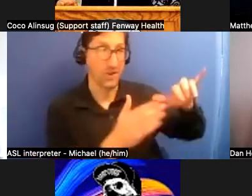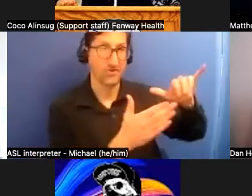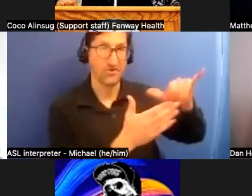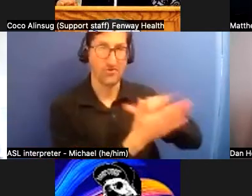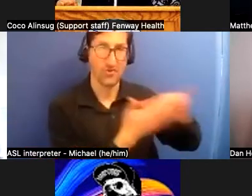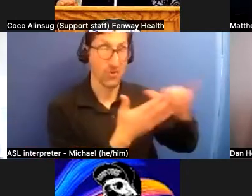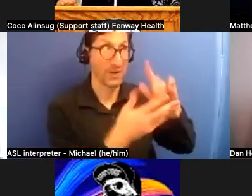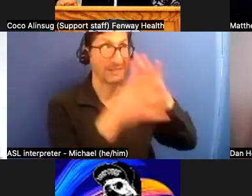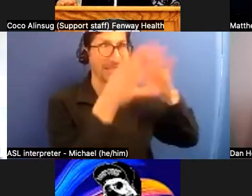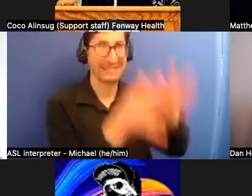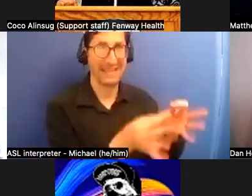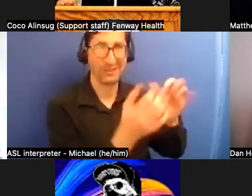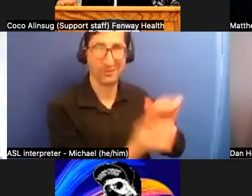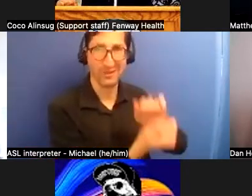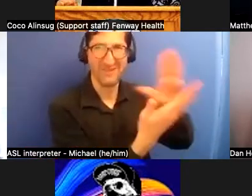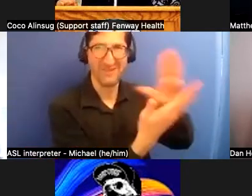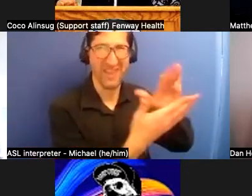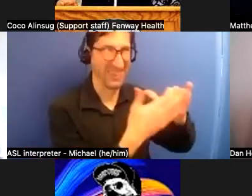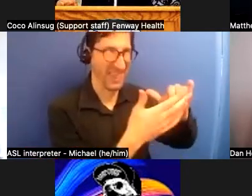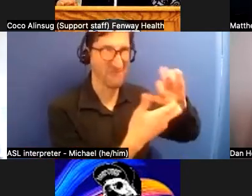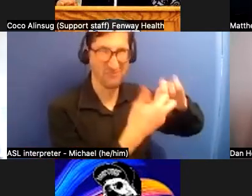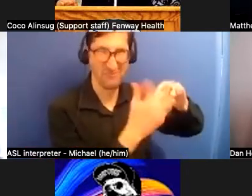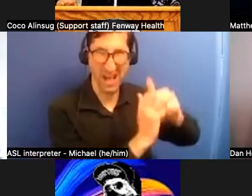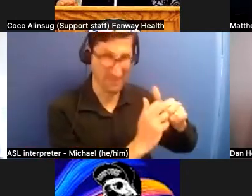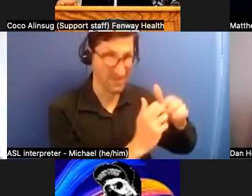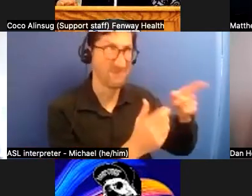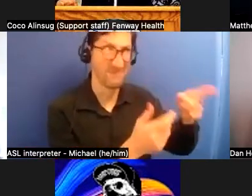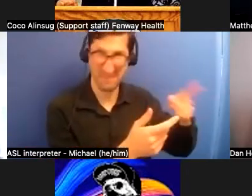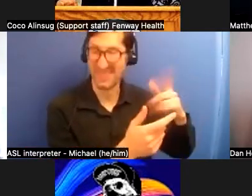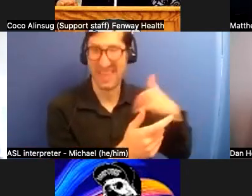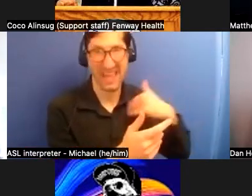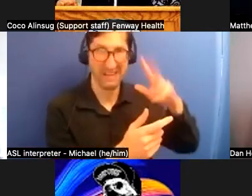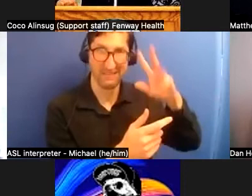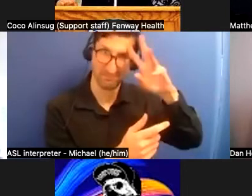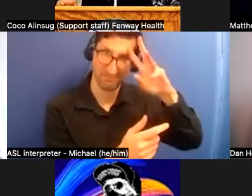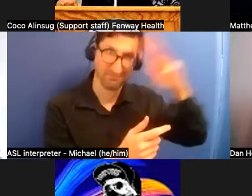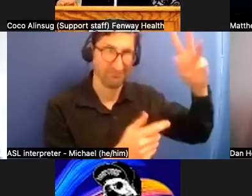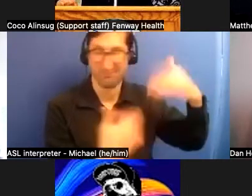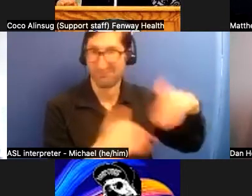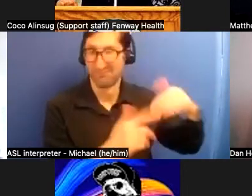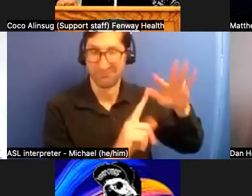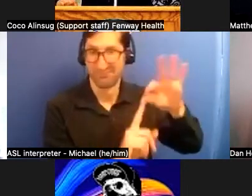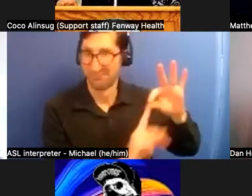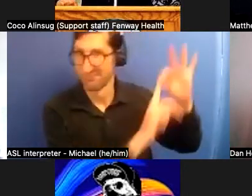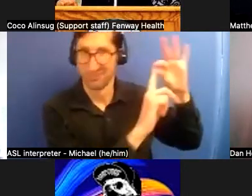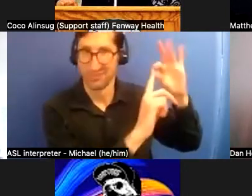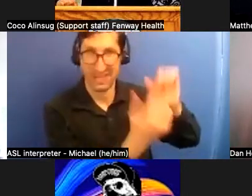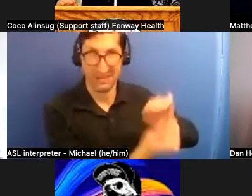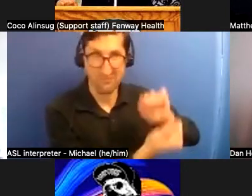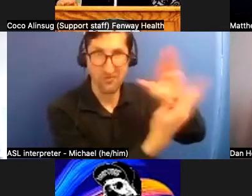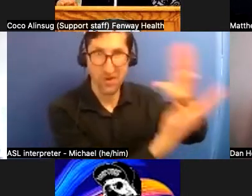problem. I mean, everything is bigger in New York, and so is their approach to overdose prevention and safe consumption. It's really,